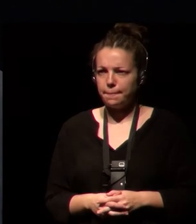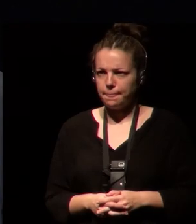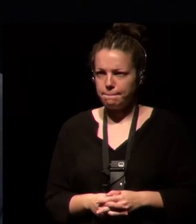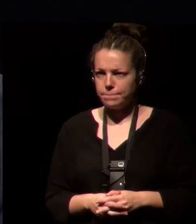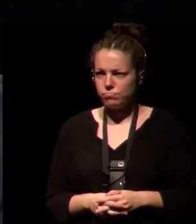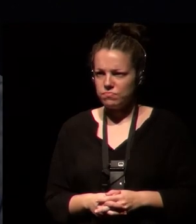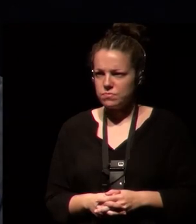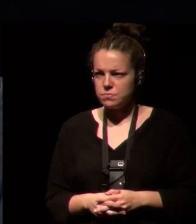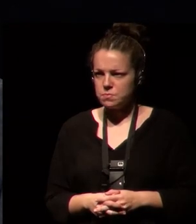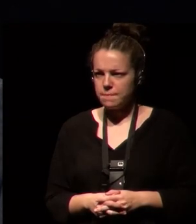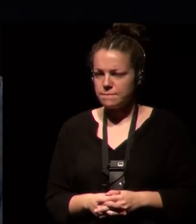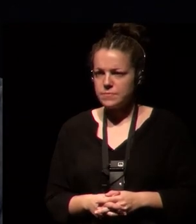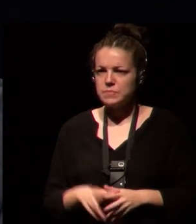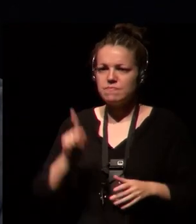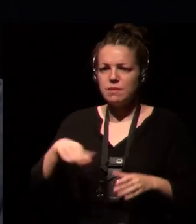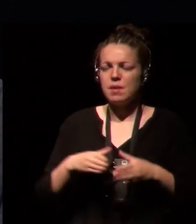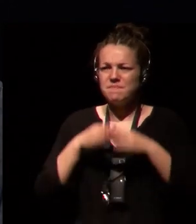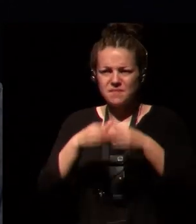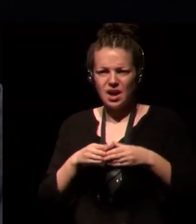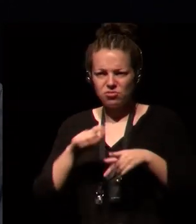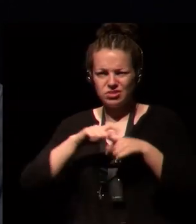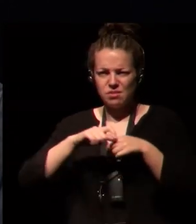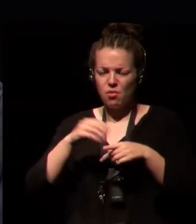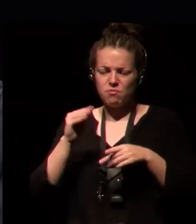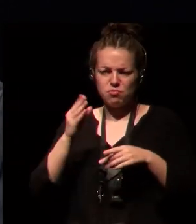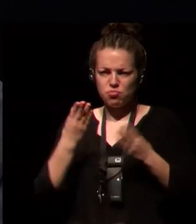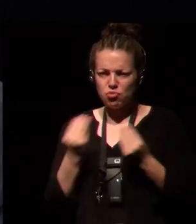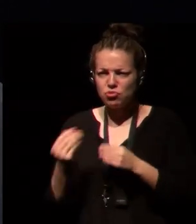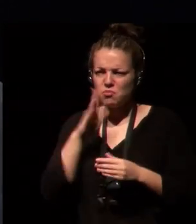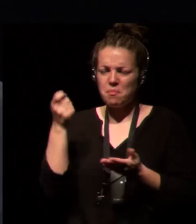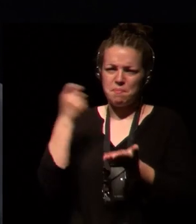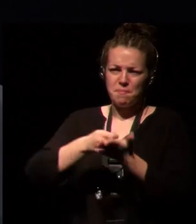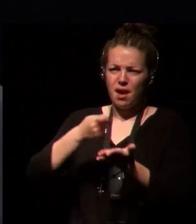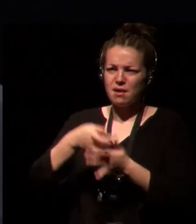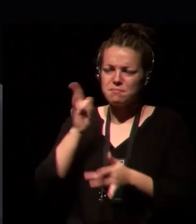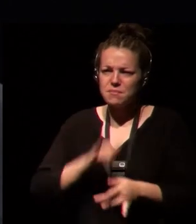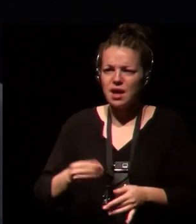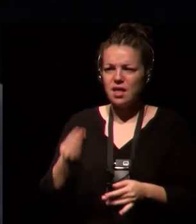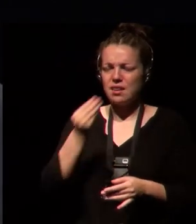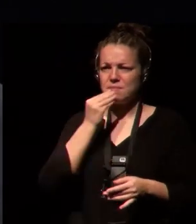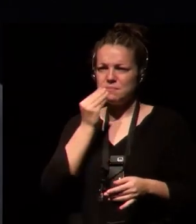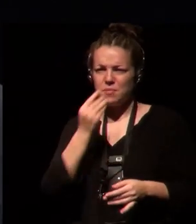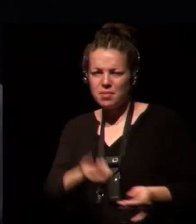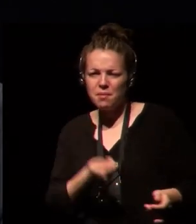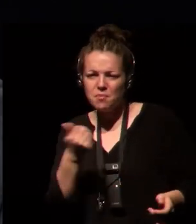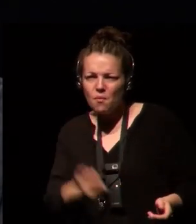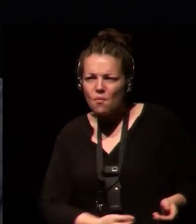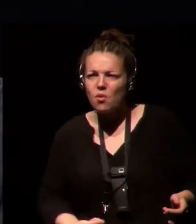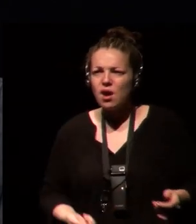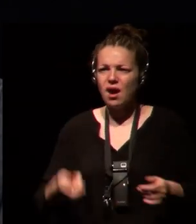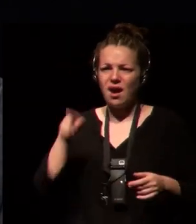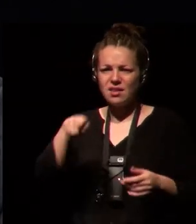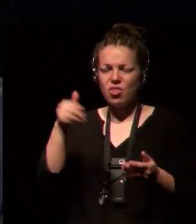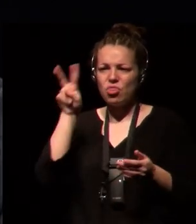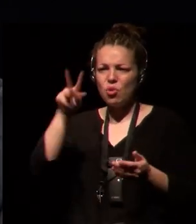de este tipo, around 2,000 men and women die every year hambre, at sea. Donde mueren 2,000 personas al año, todos los años. Pero no